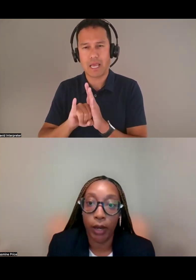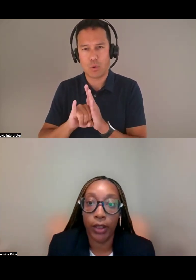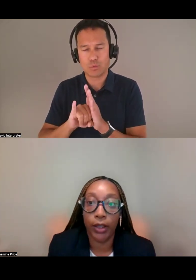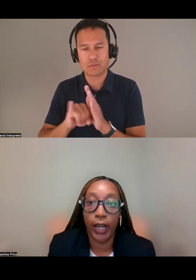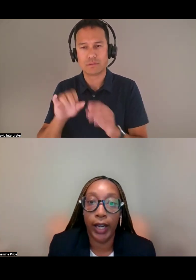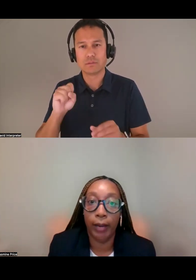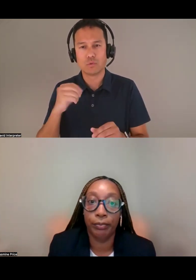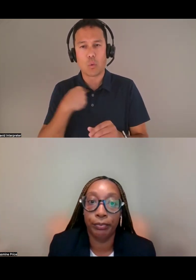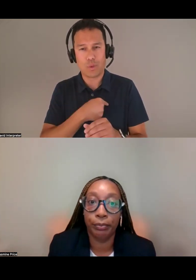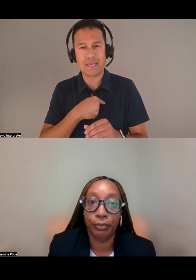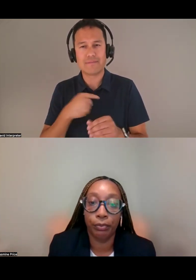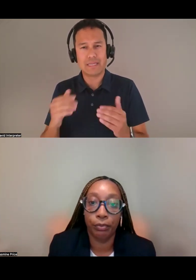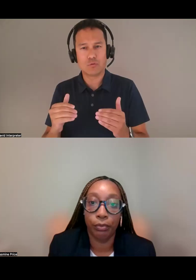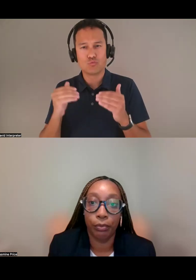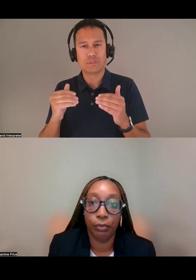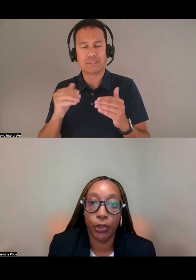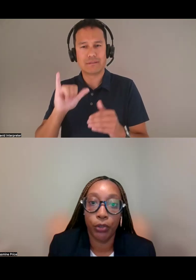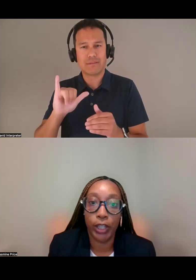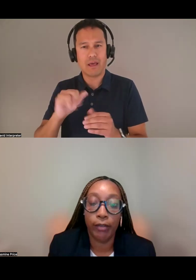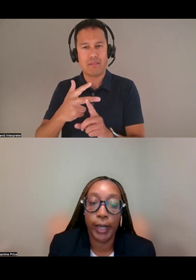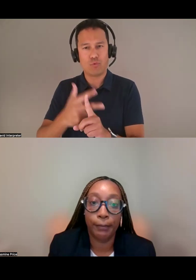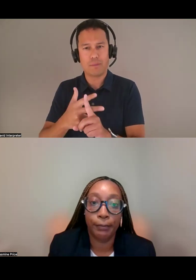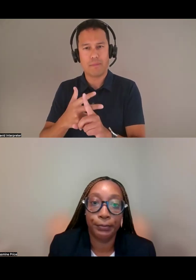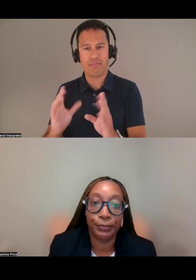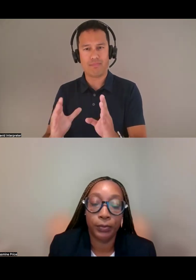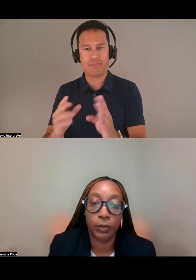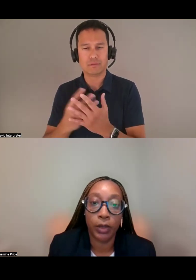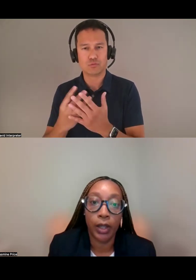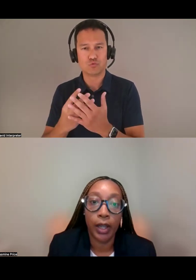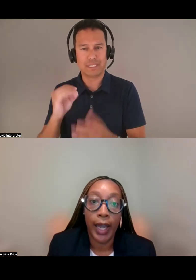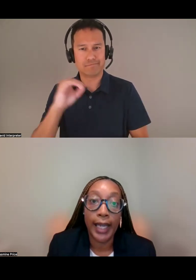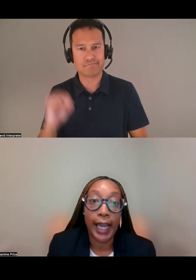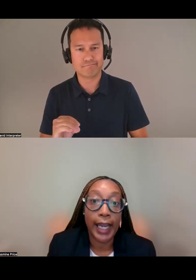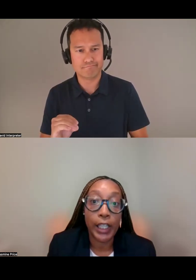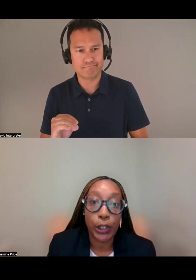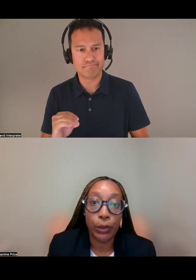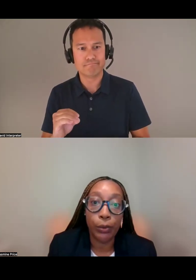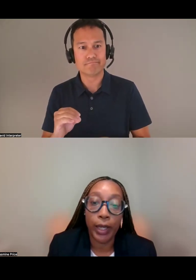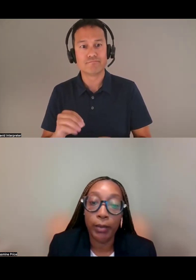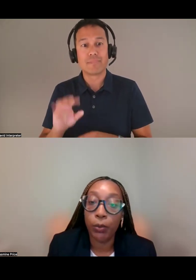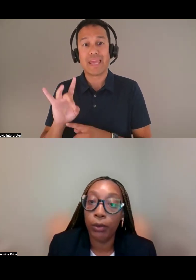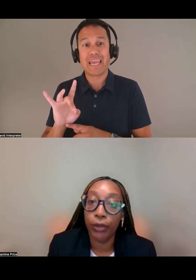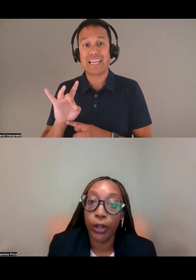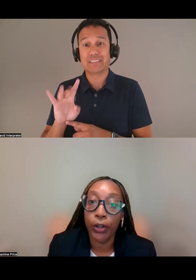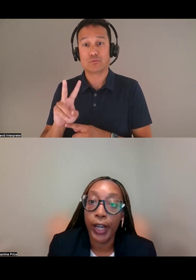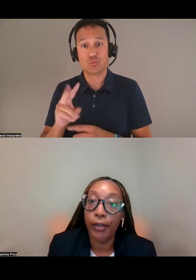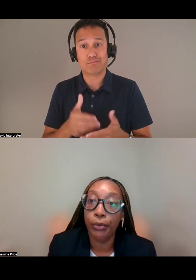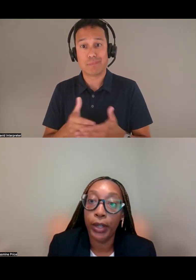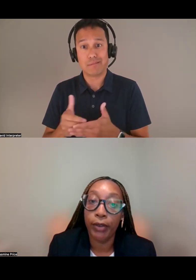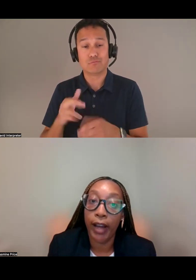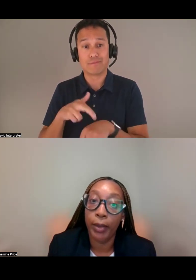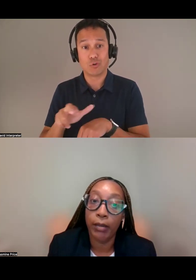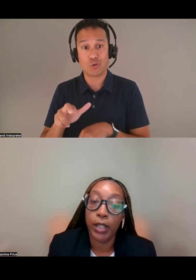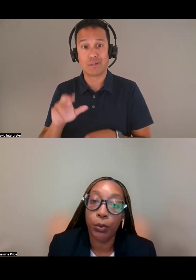3 month screening rate. And 82 babies were referred,